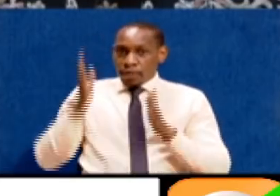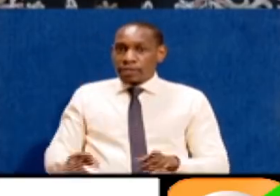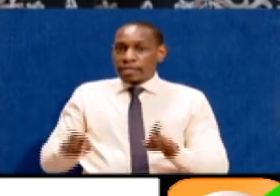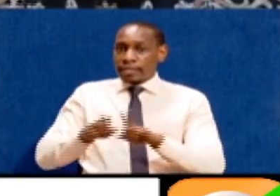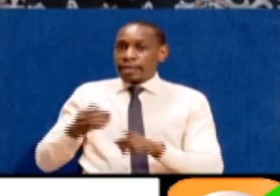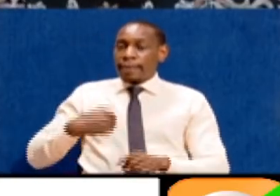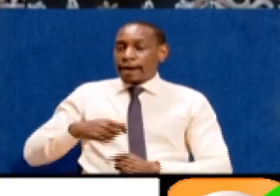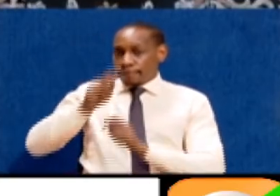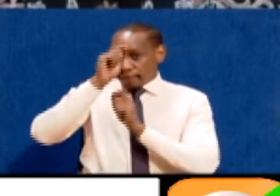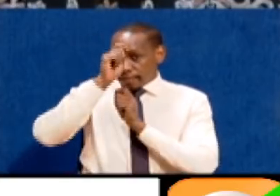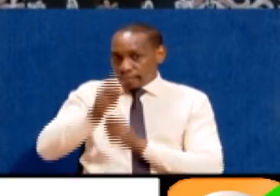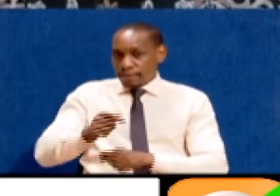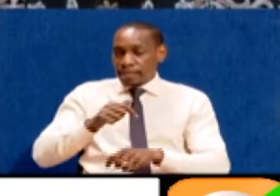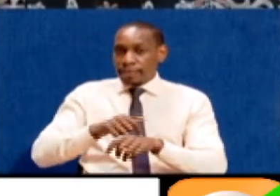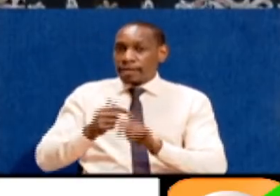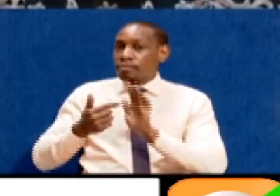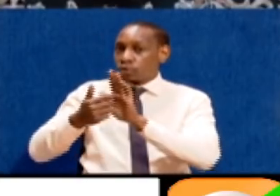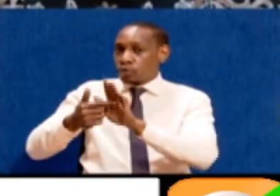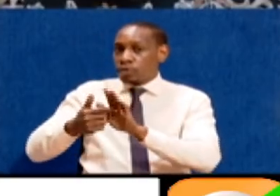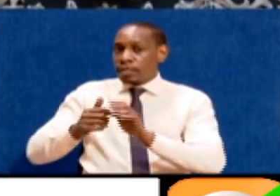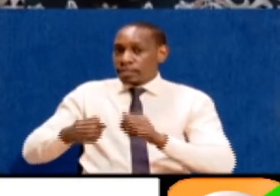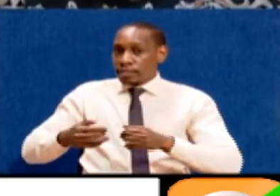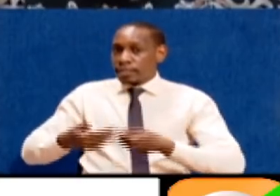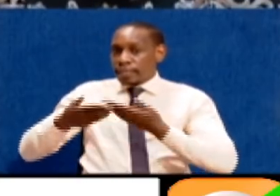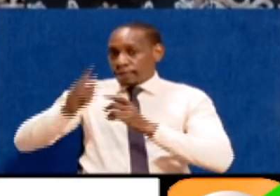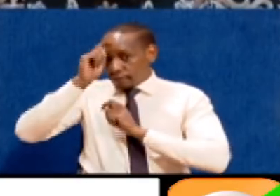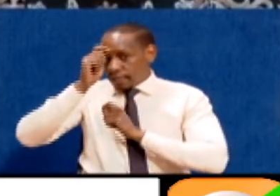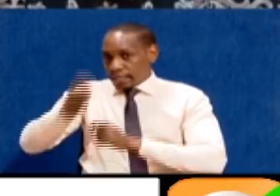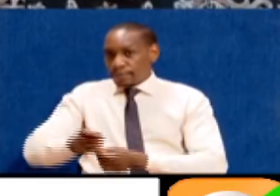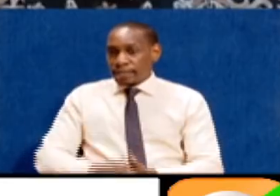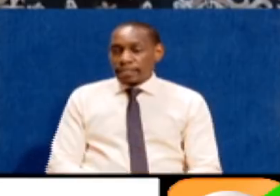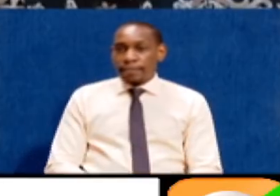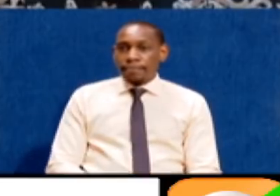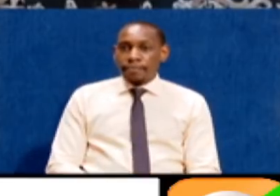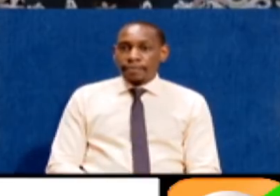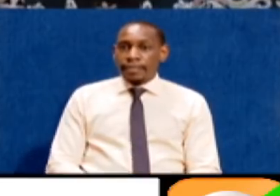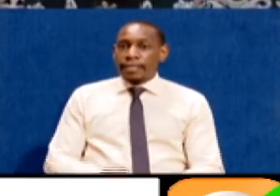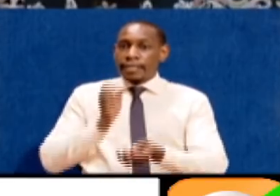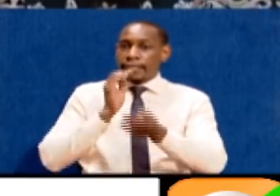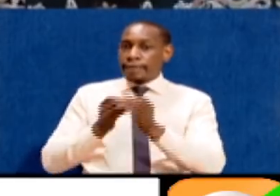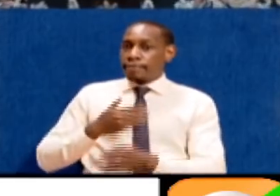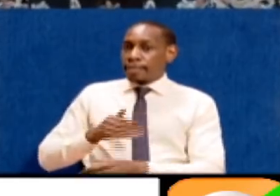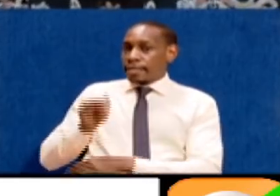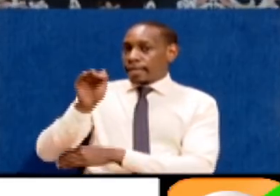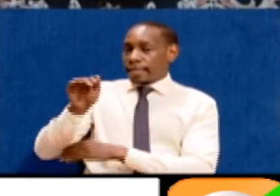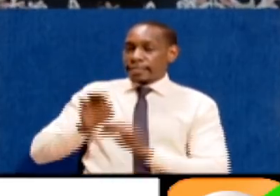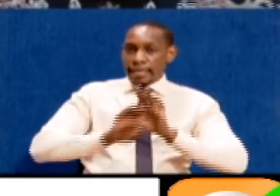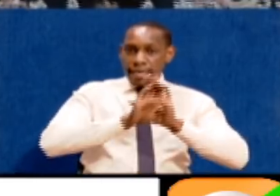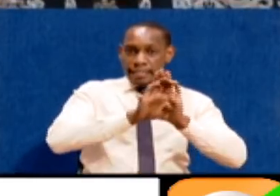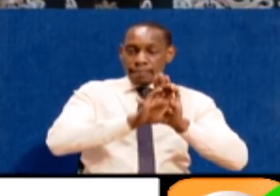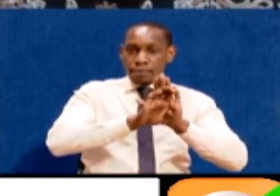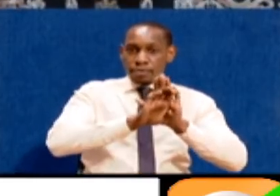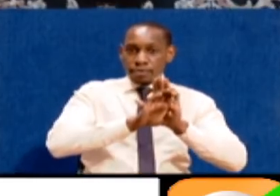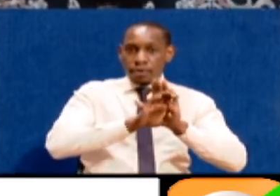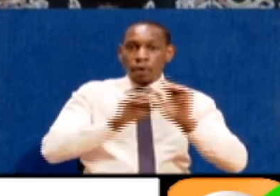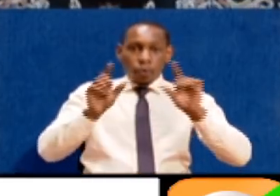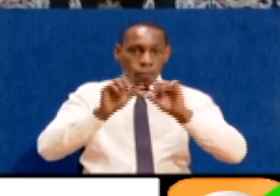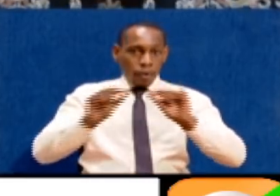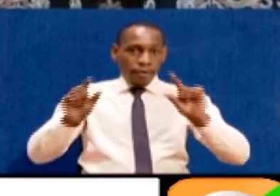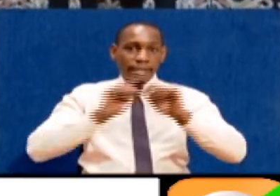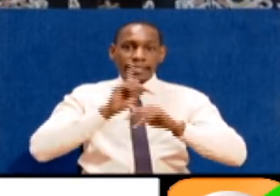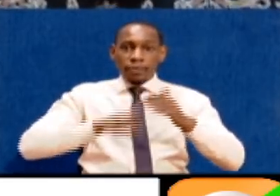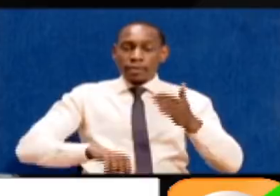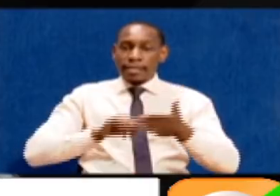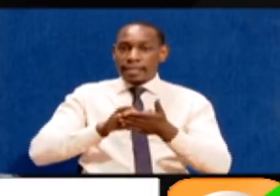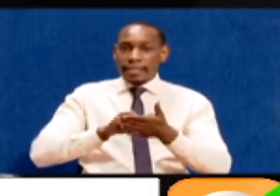have respect when you show them respect. Mm. And so if, say, for example, and as I said,